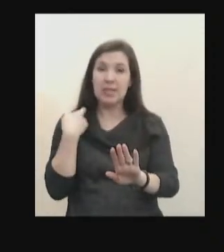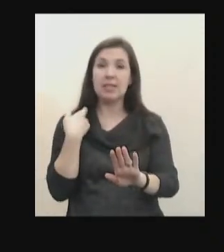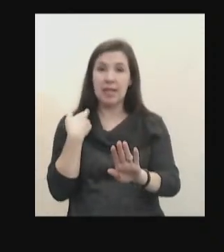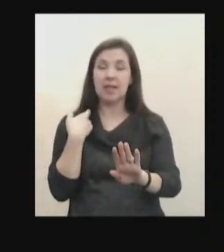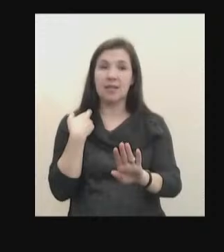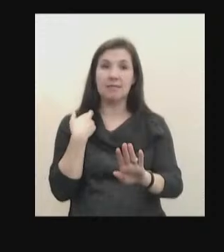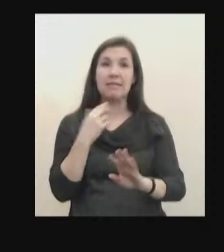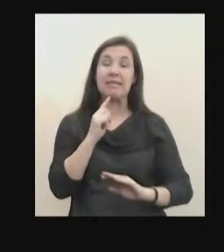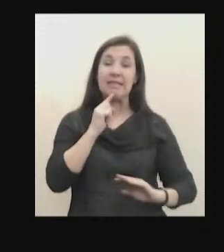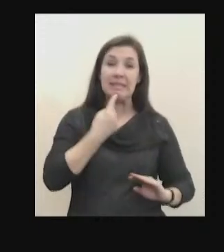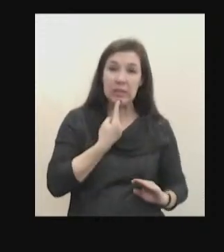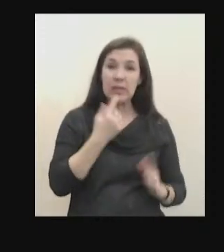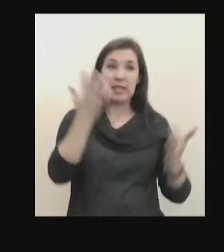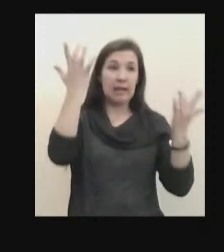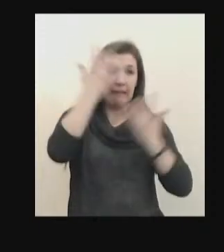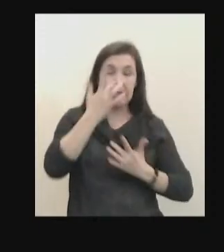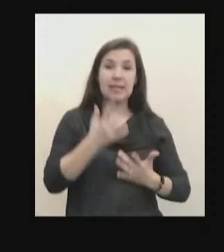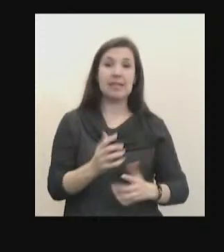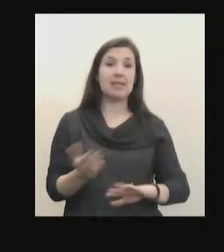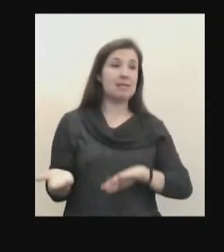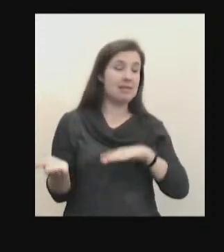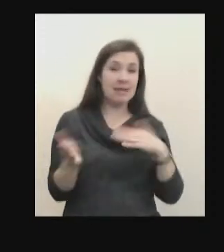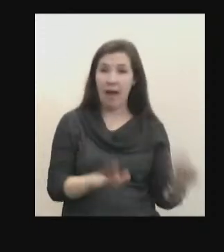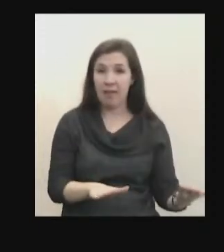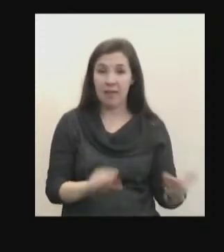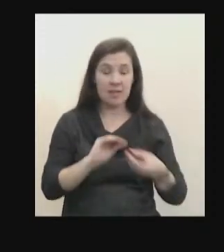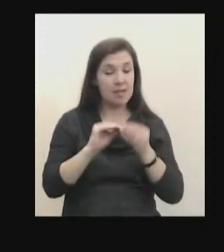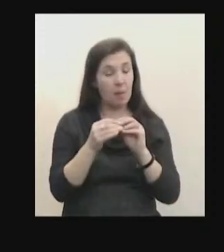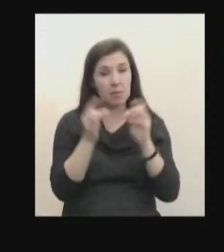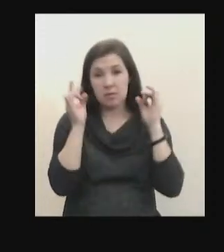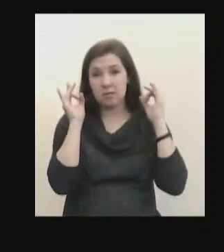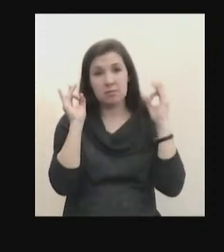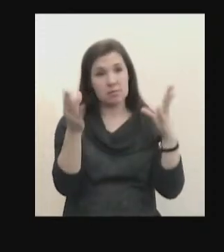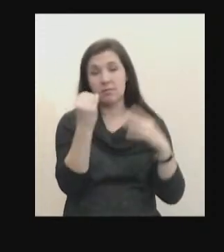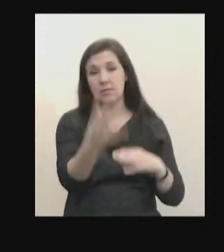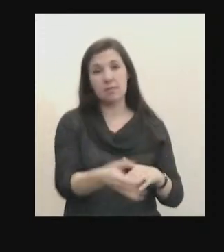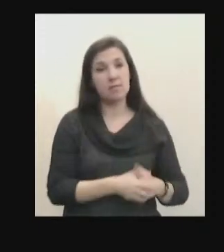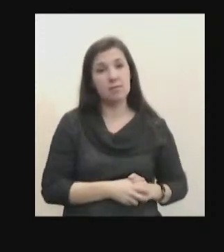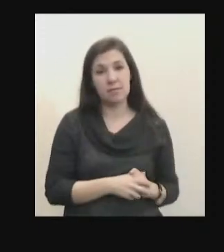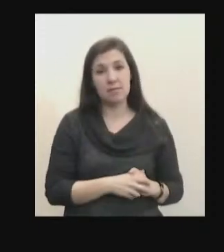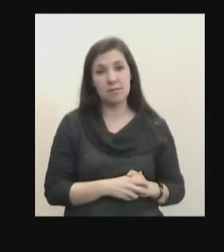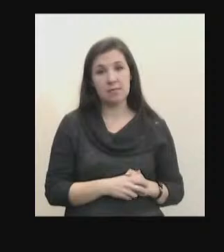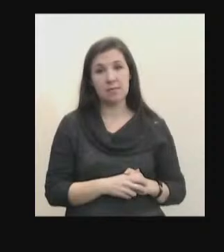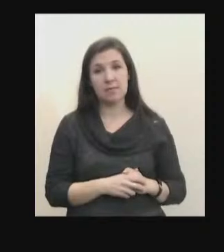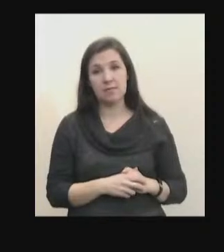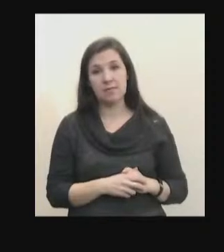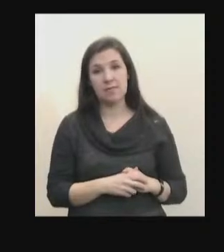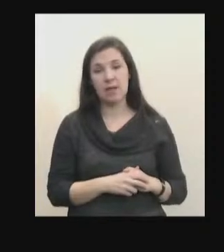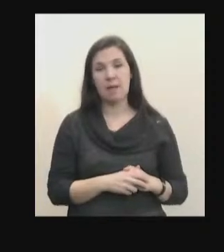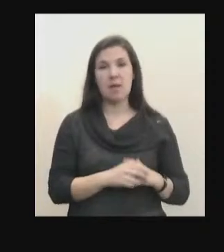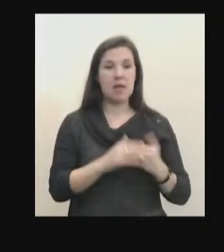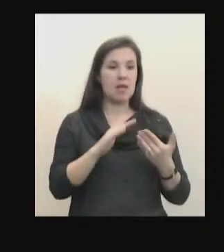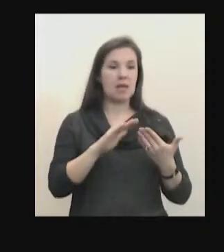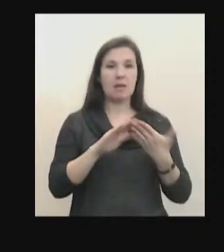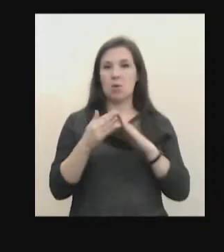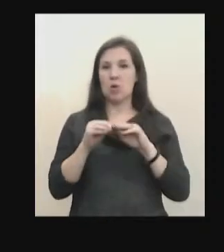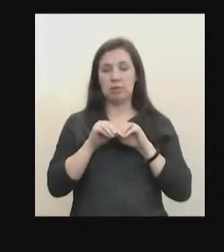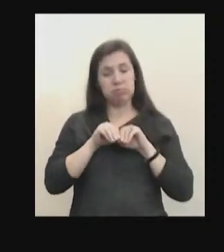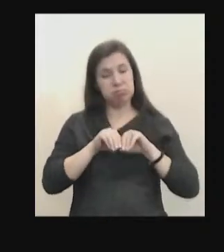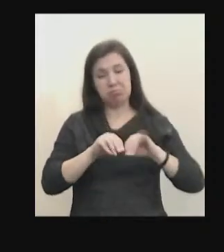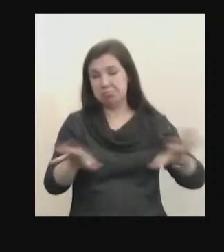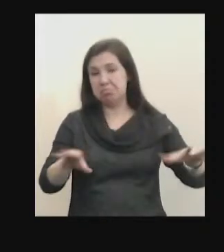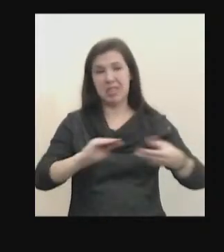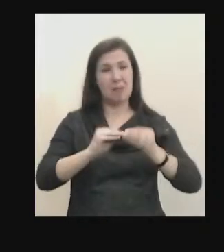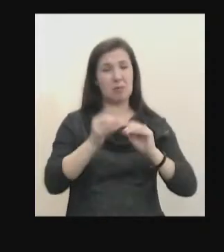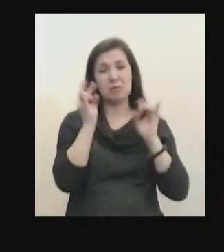illness and death. The numbers are terrible. They're just terrible with regards to community transmission. And